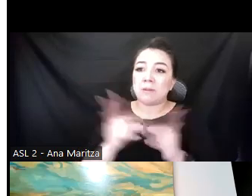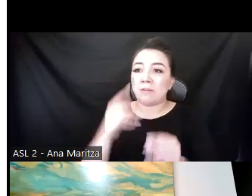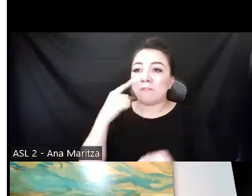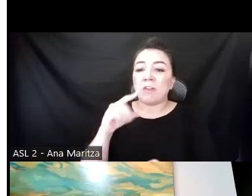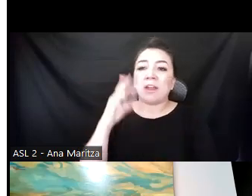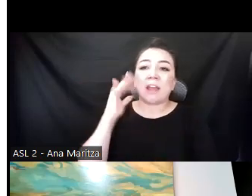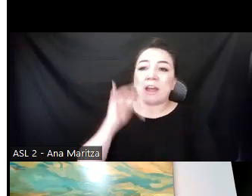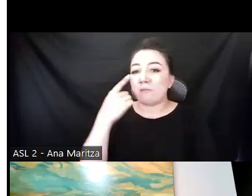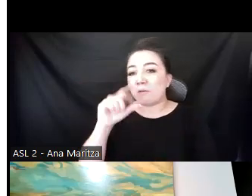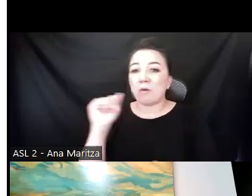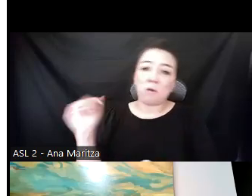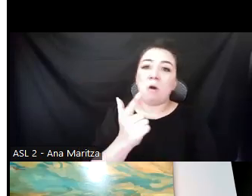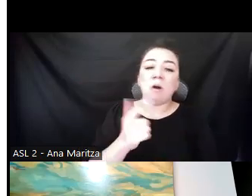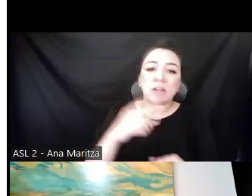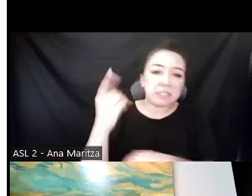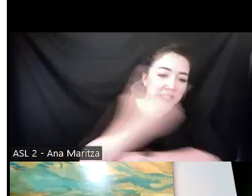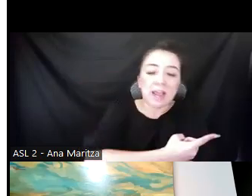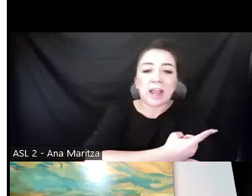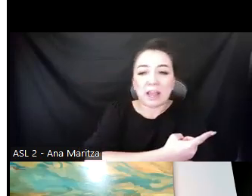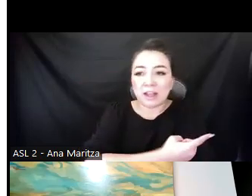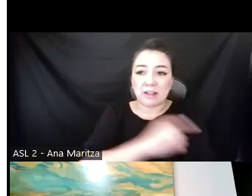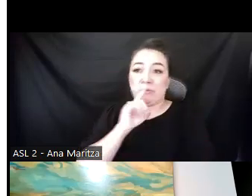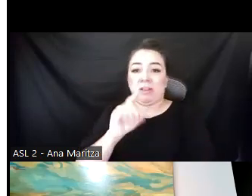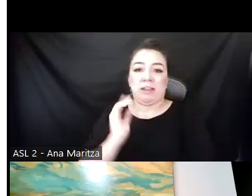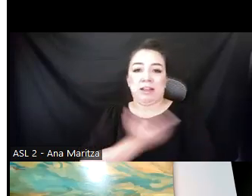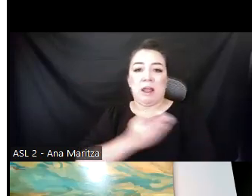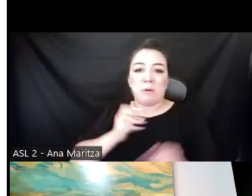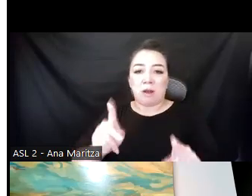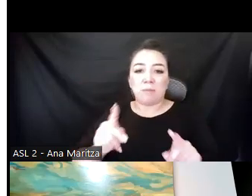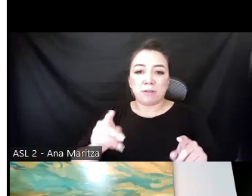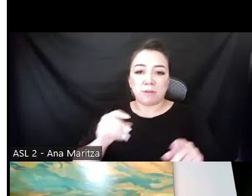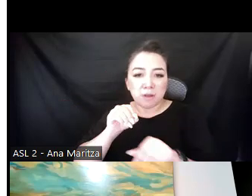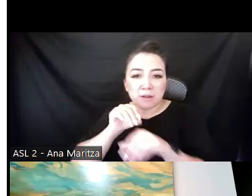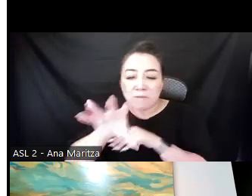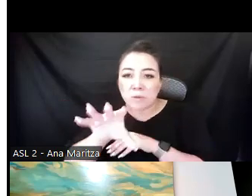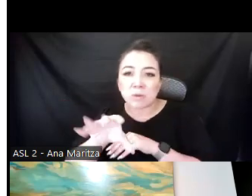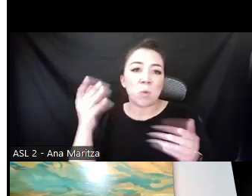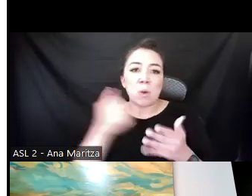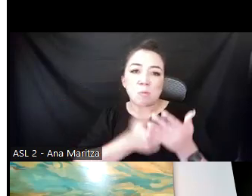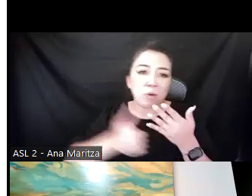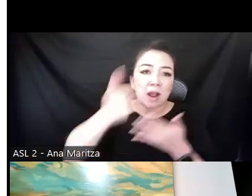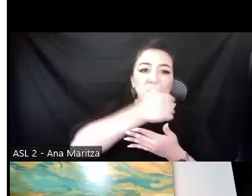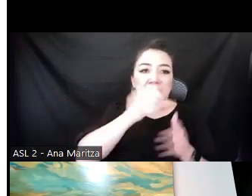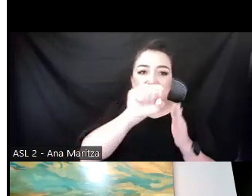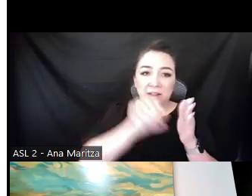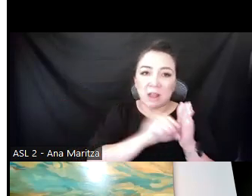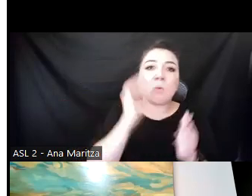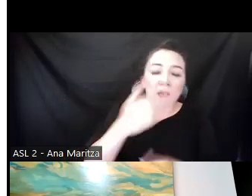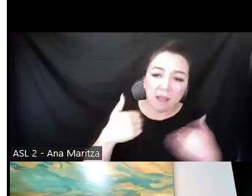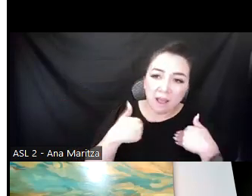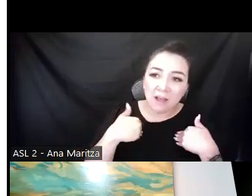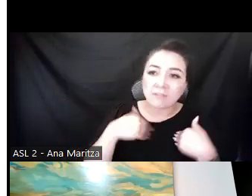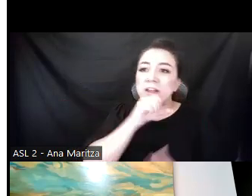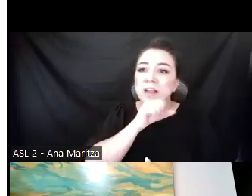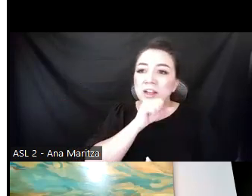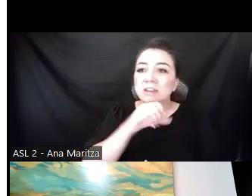Day. And it's really our opportunity to influence what priorities the state will have in the aging